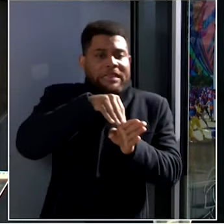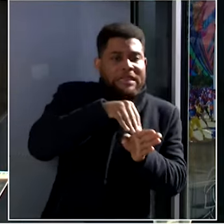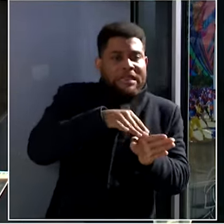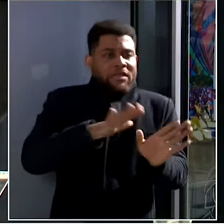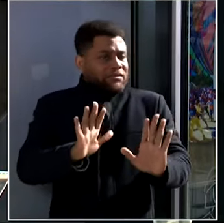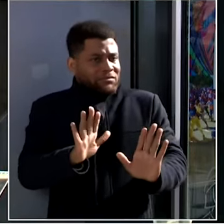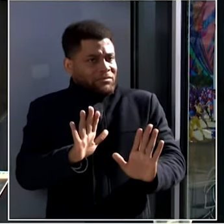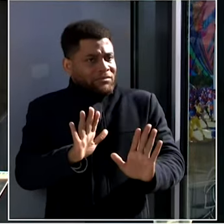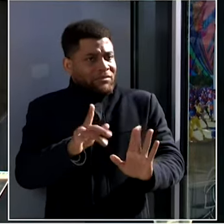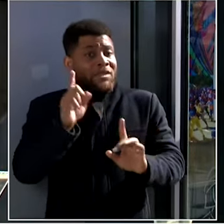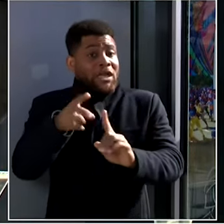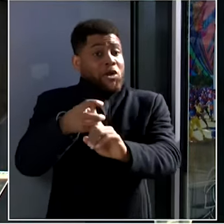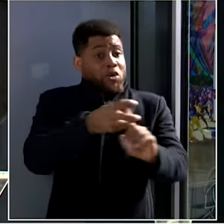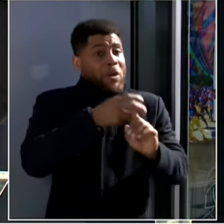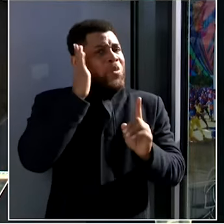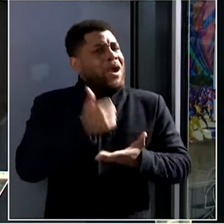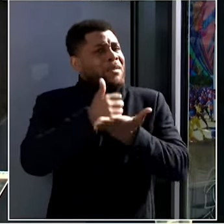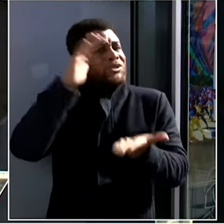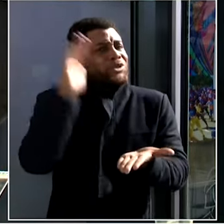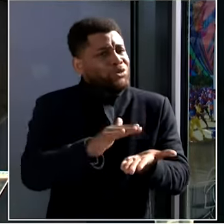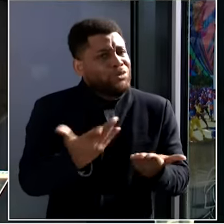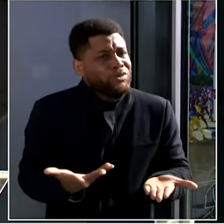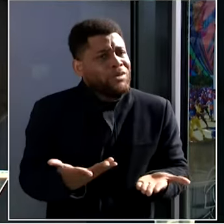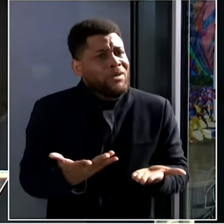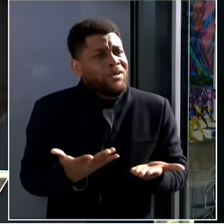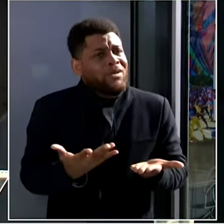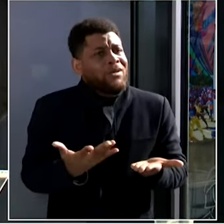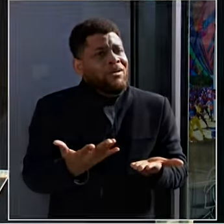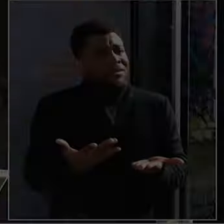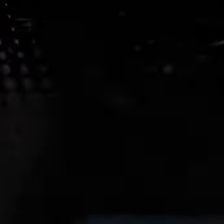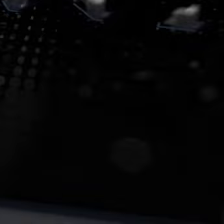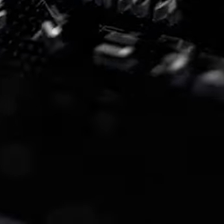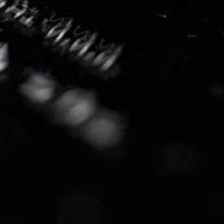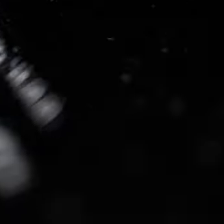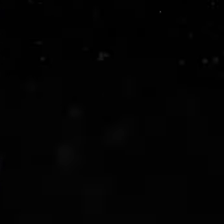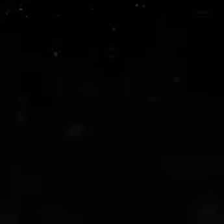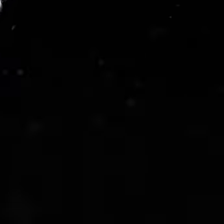from attracting the best and brightest police officers. Thank you, everybody.